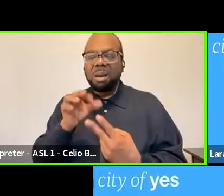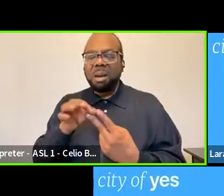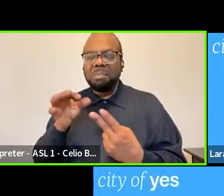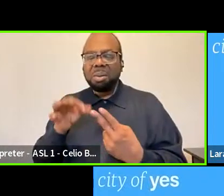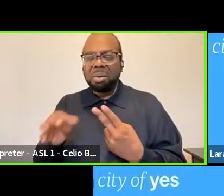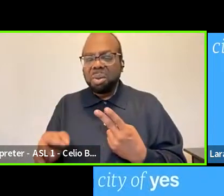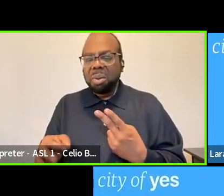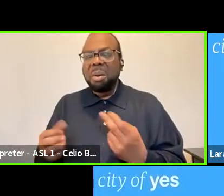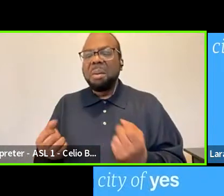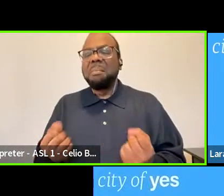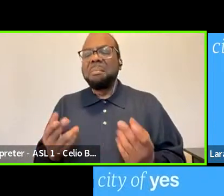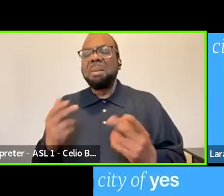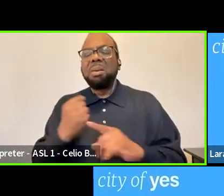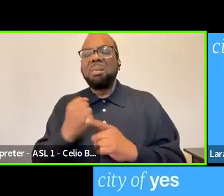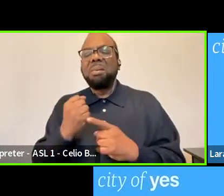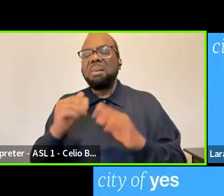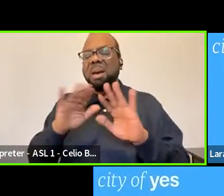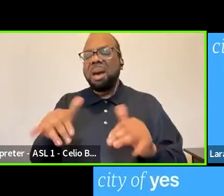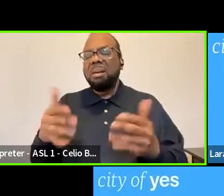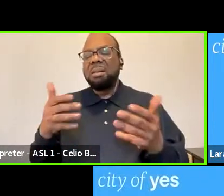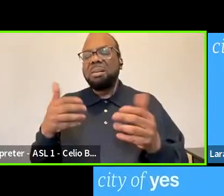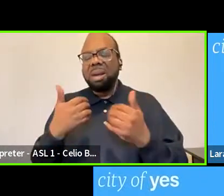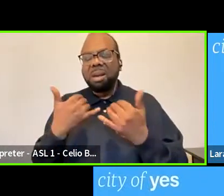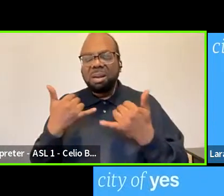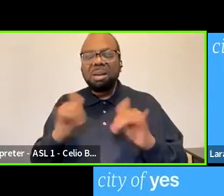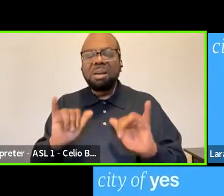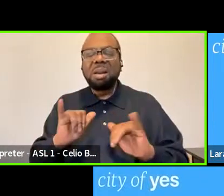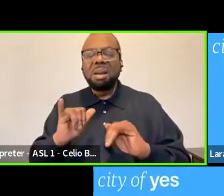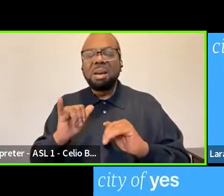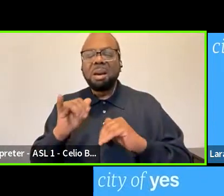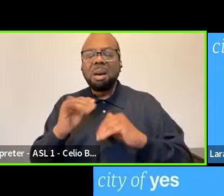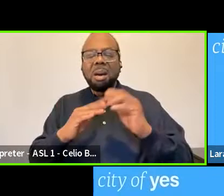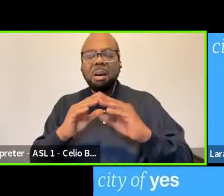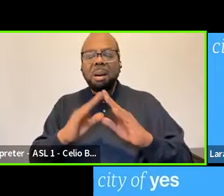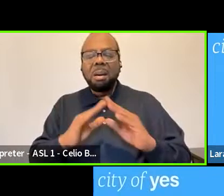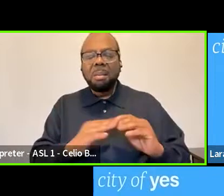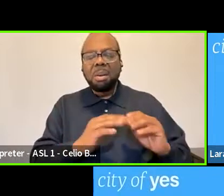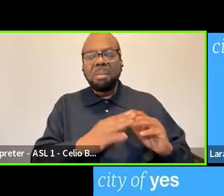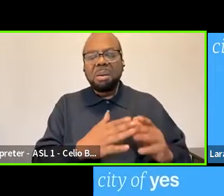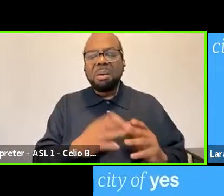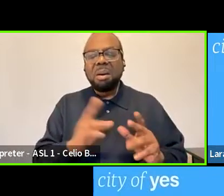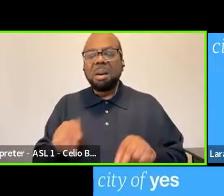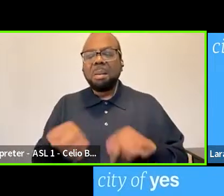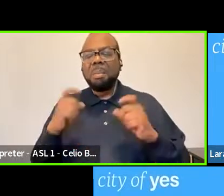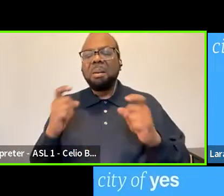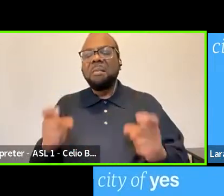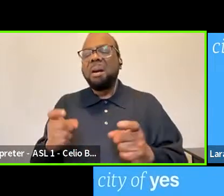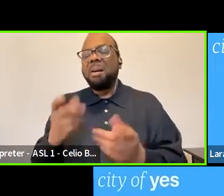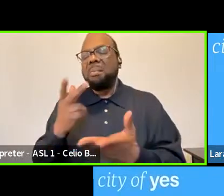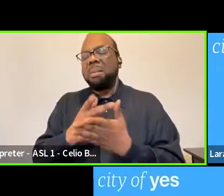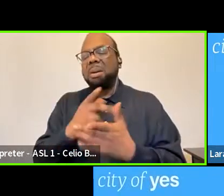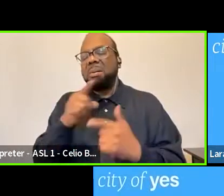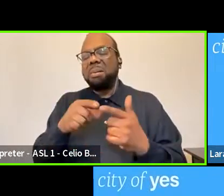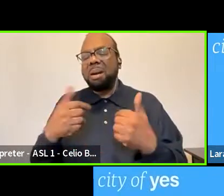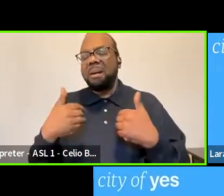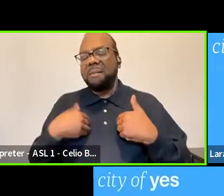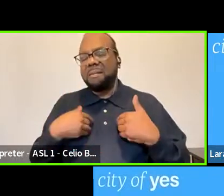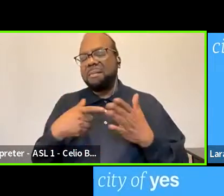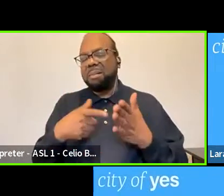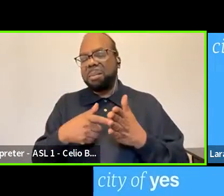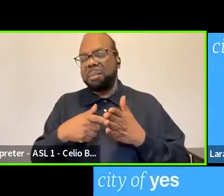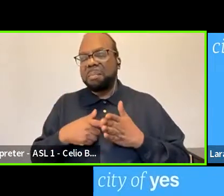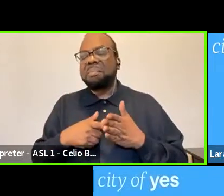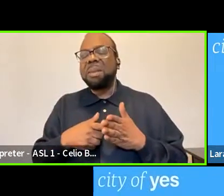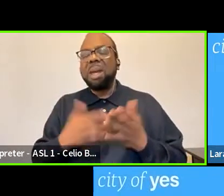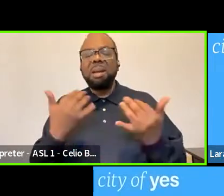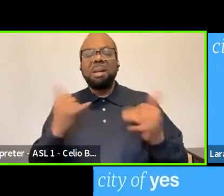cases, housing is still being built and providing with parking where there is that demand. And that's already happening again in New York city today, where there